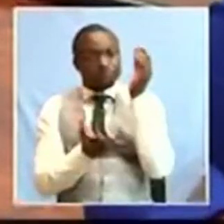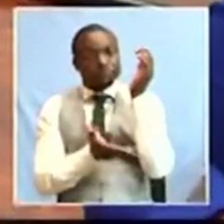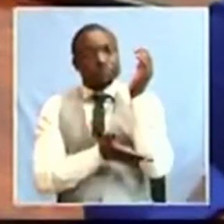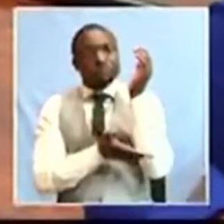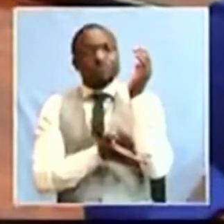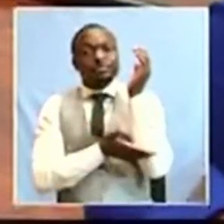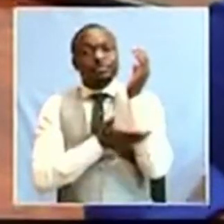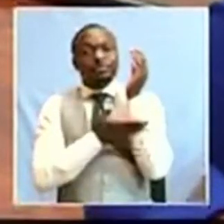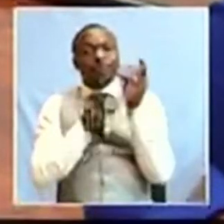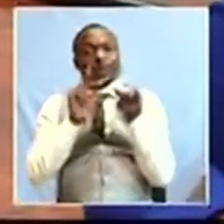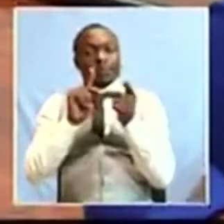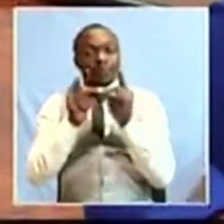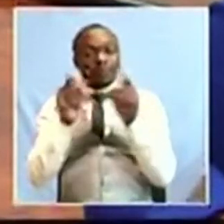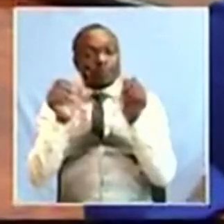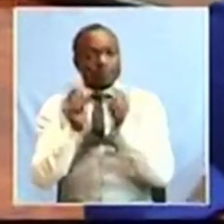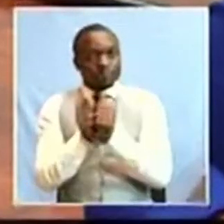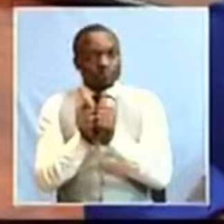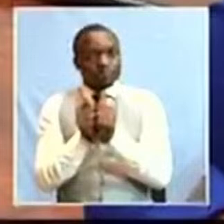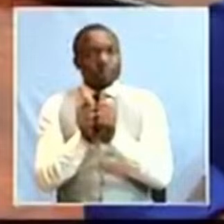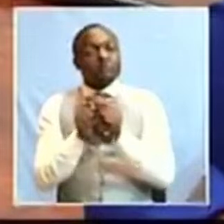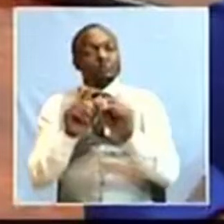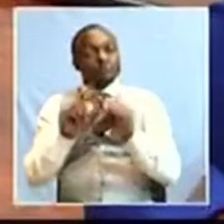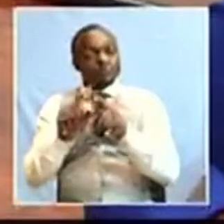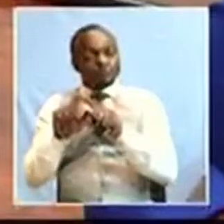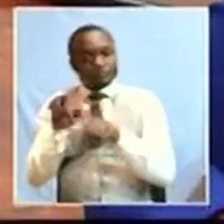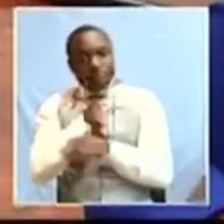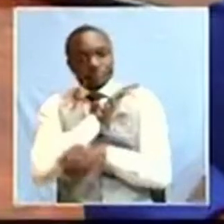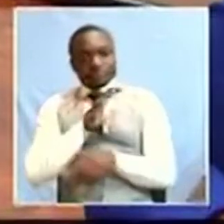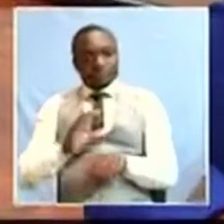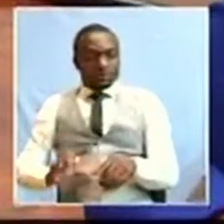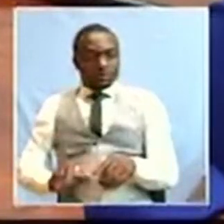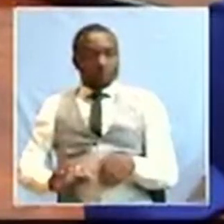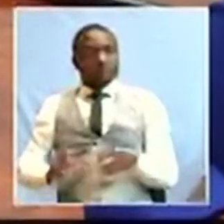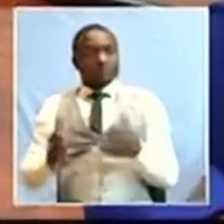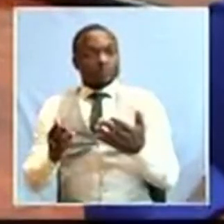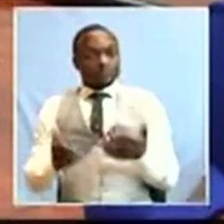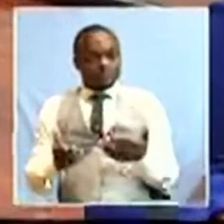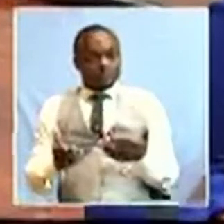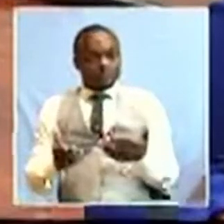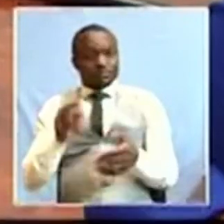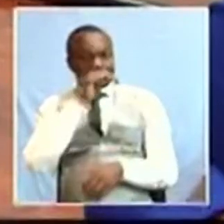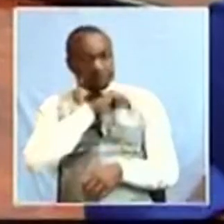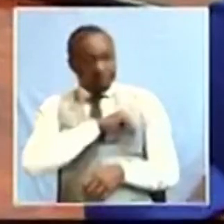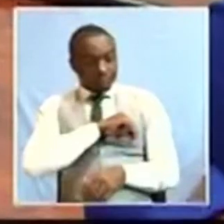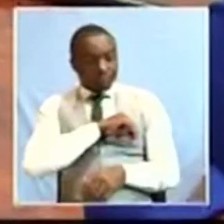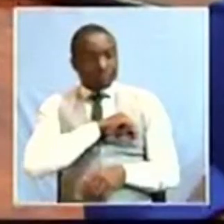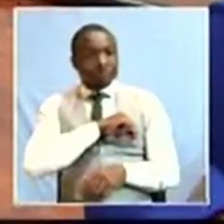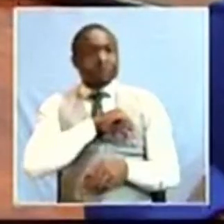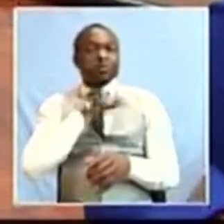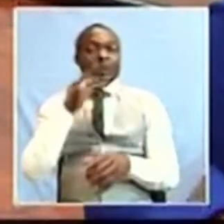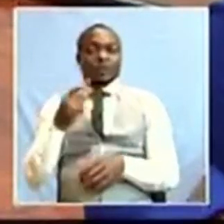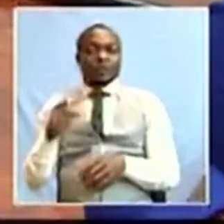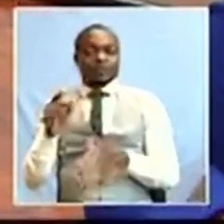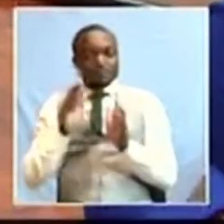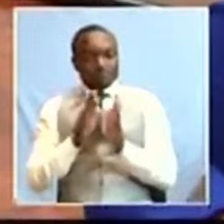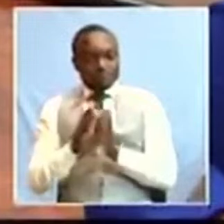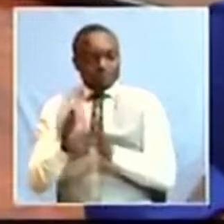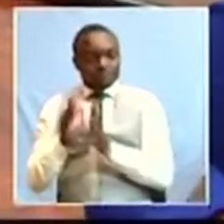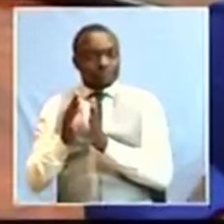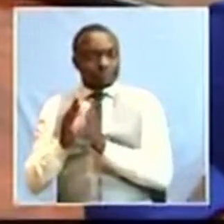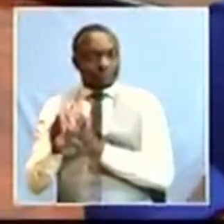with key creditors such as NAPSA in terms of property planning